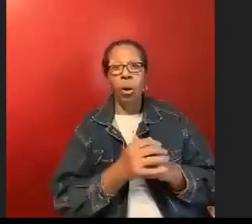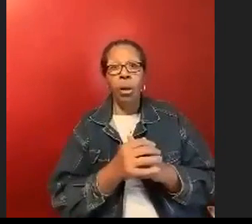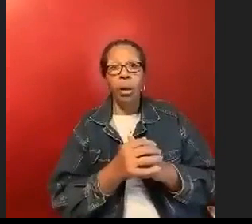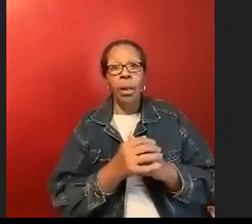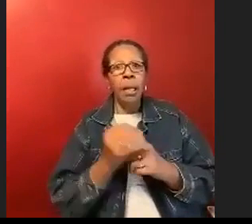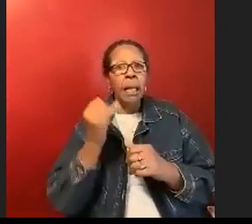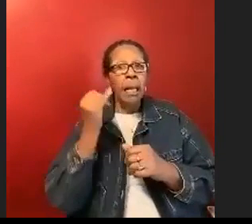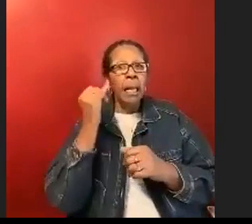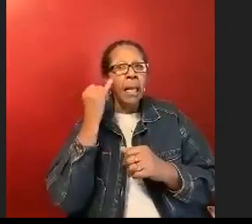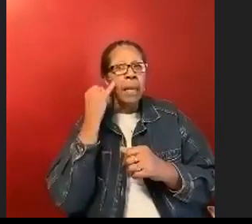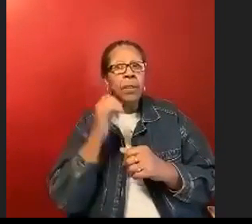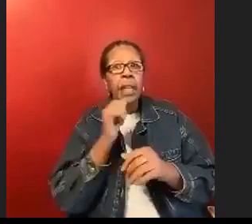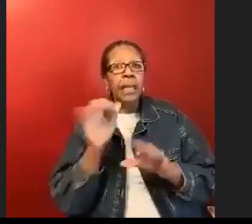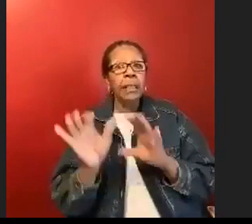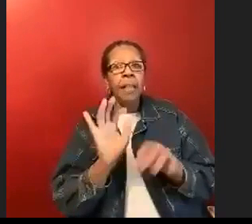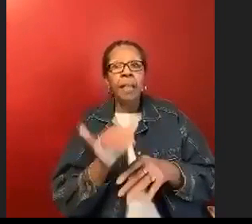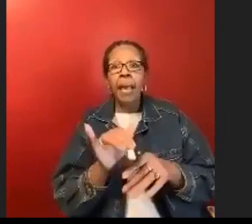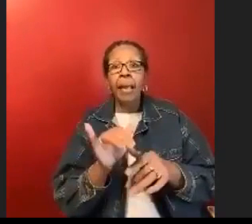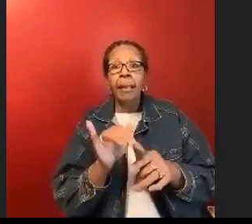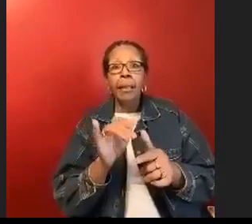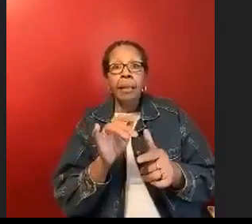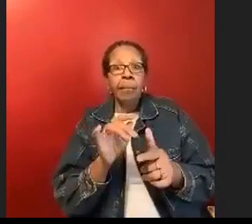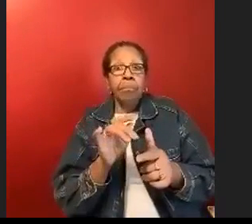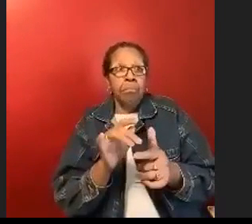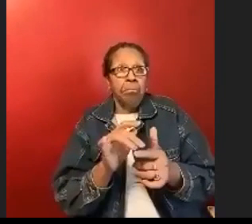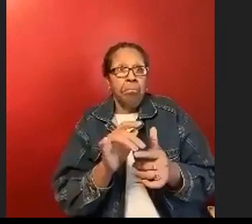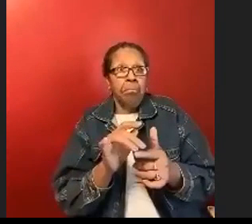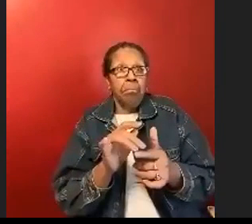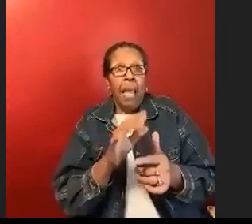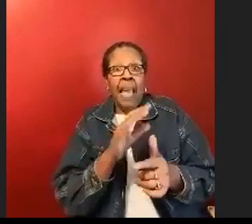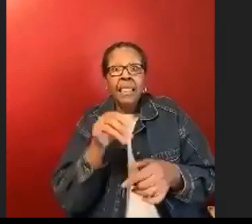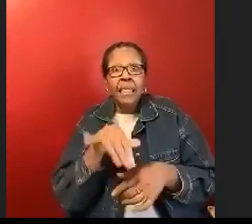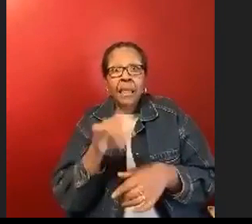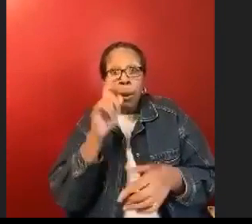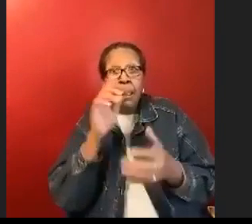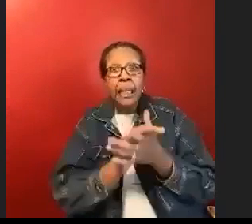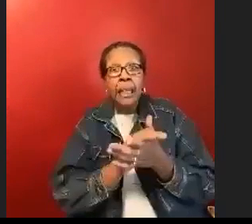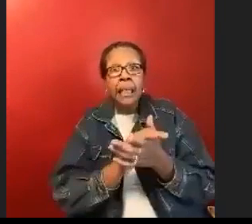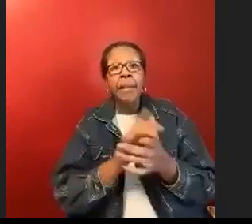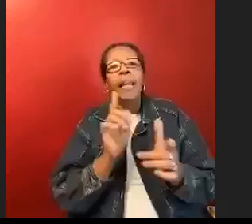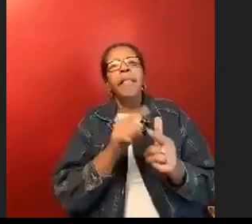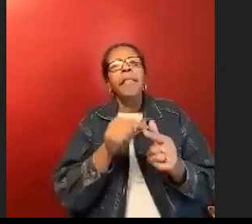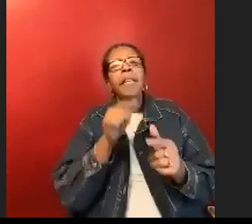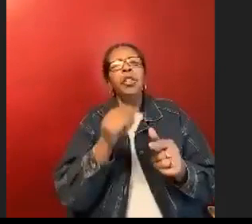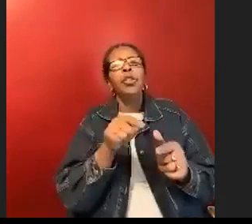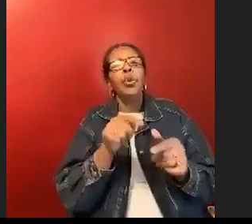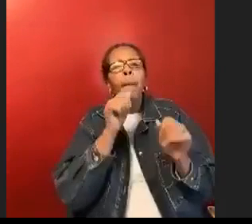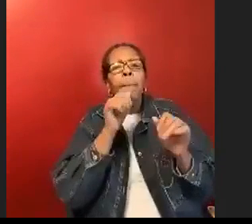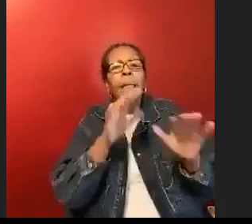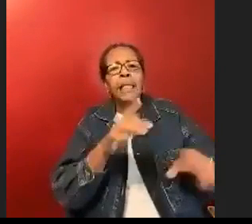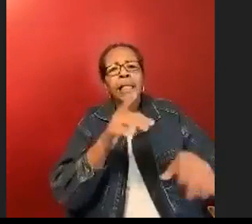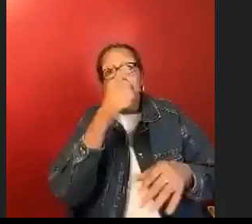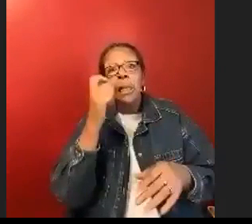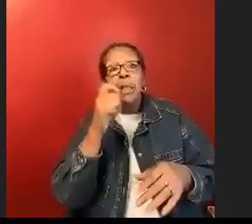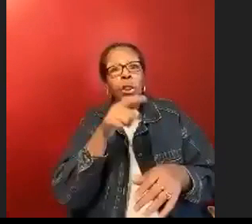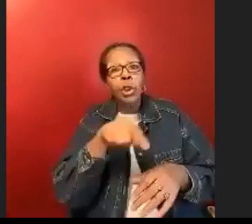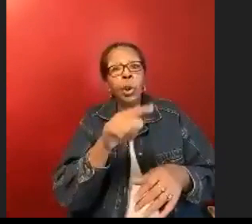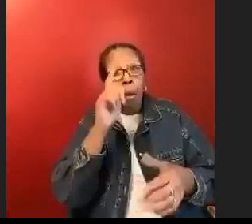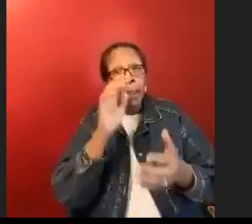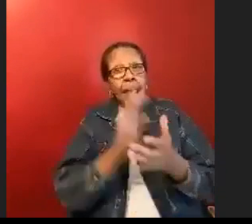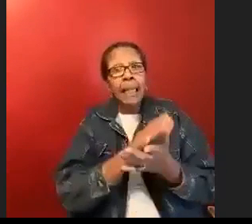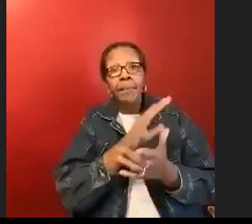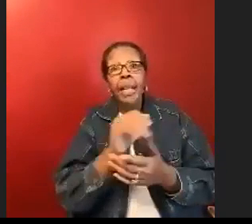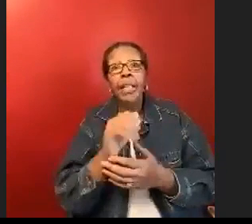hand in his side, that because you believe, you are blessed just because you believe and you have not